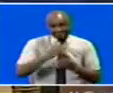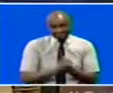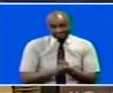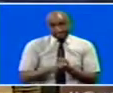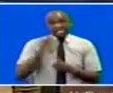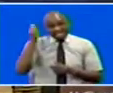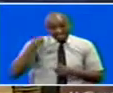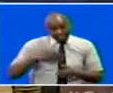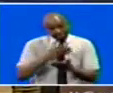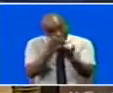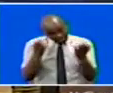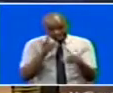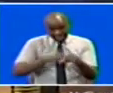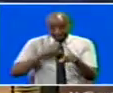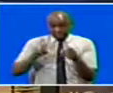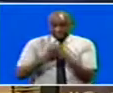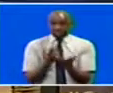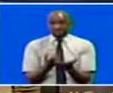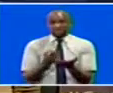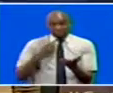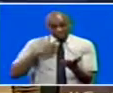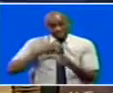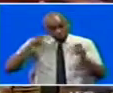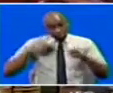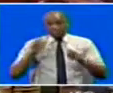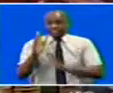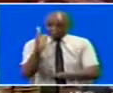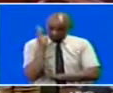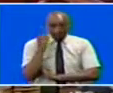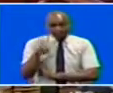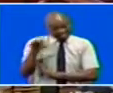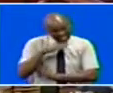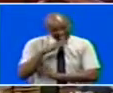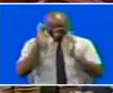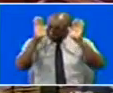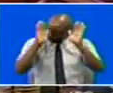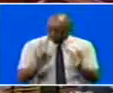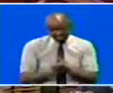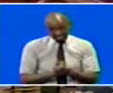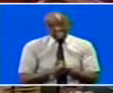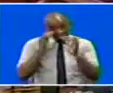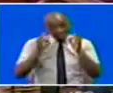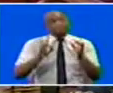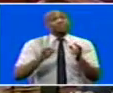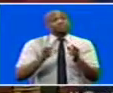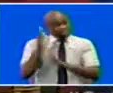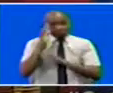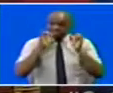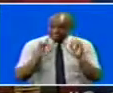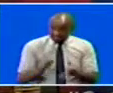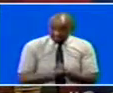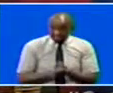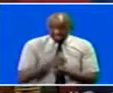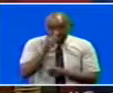Fellow Kenyans, our engagement in the search for security in the region is critical. Failure to do this